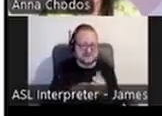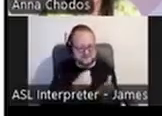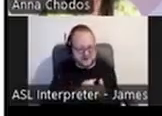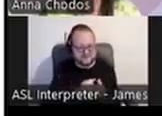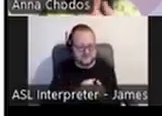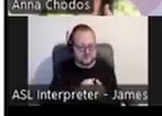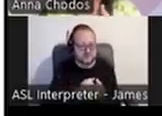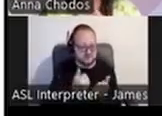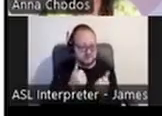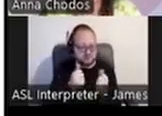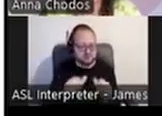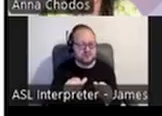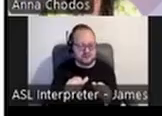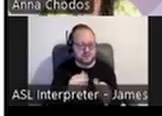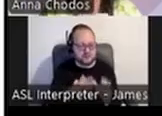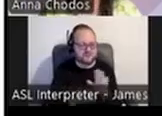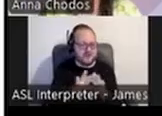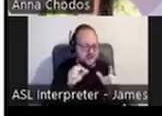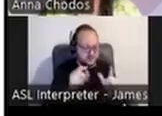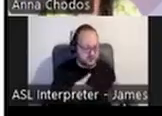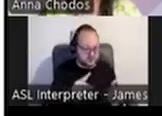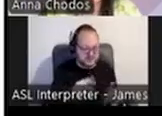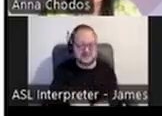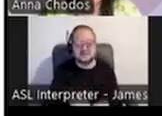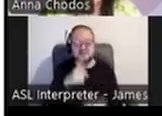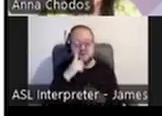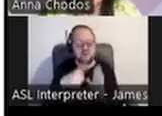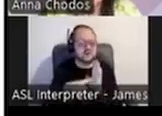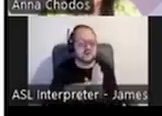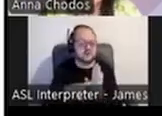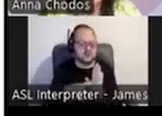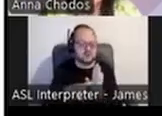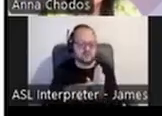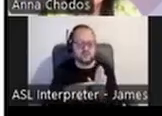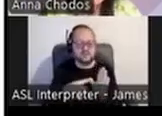like the summaries that most people get after a visit.